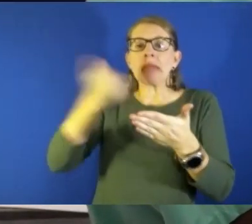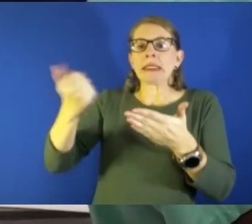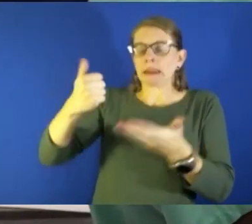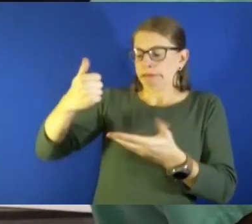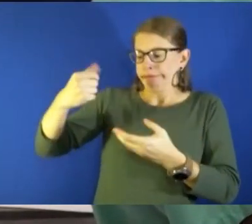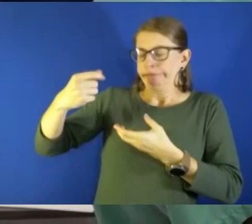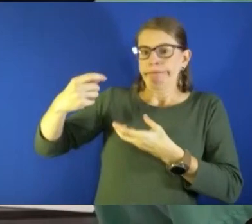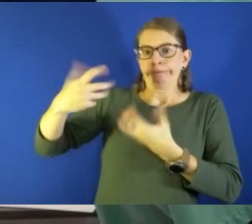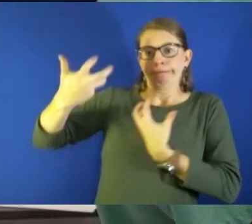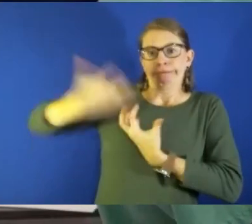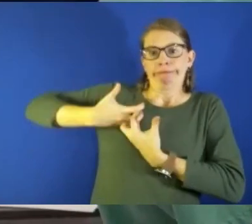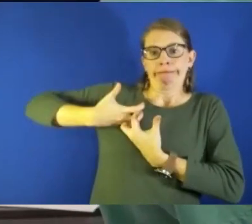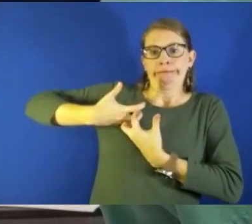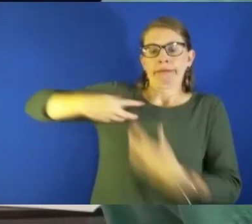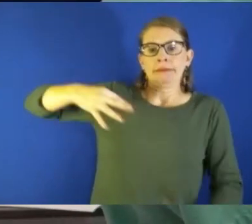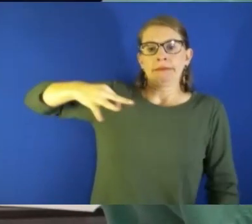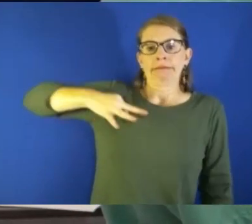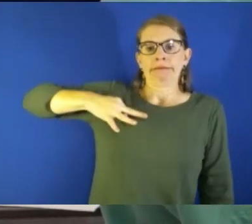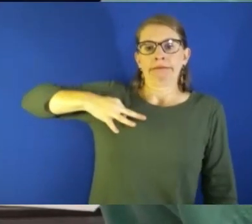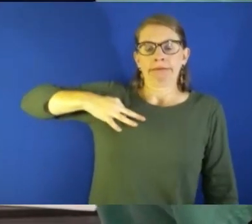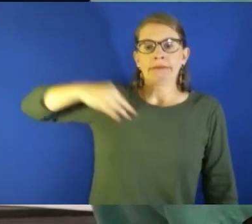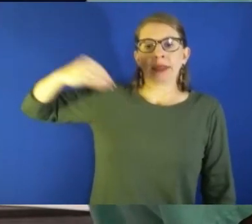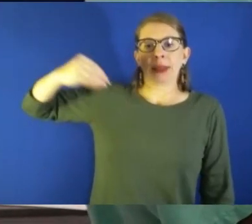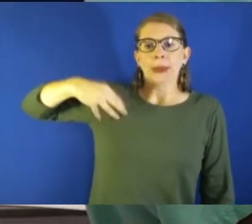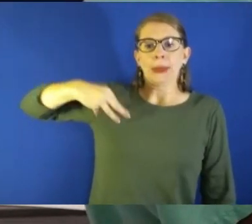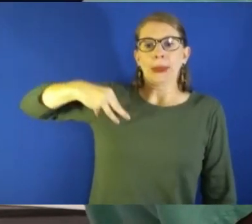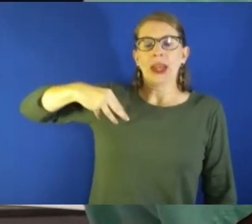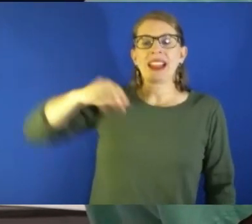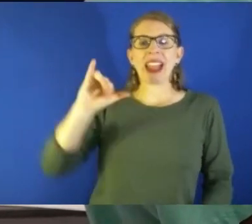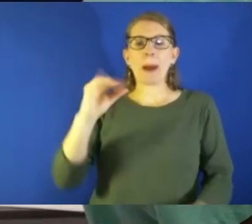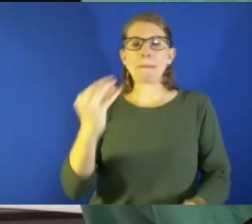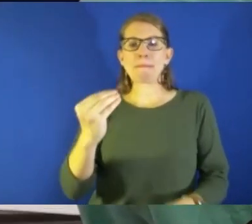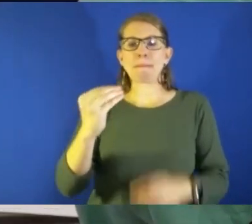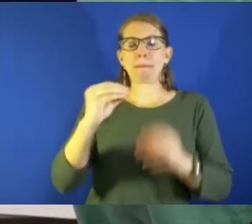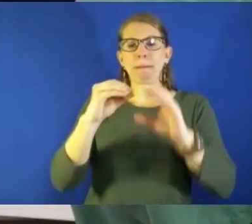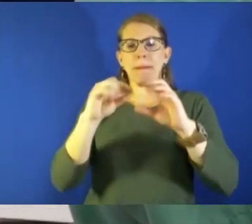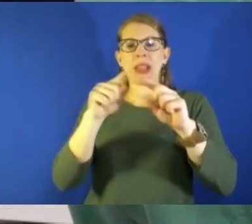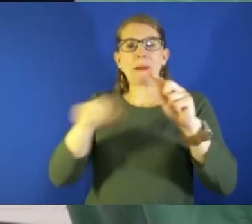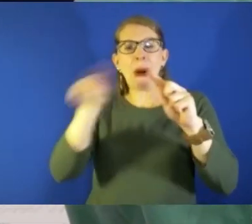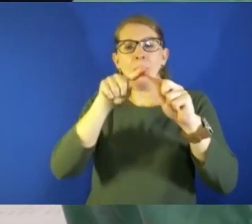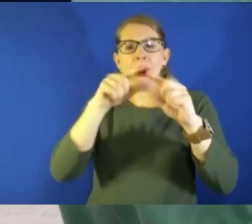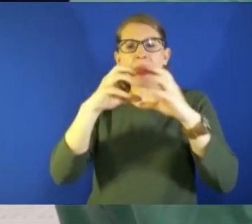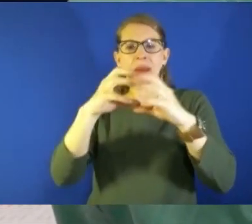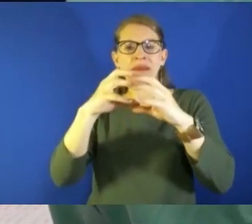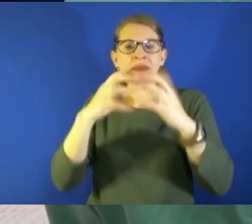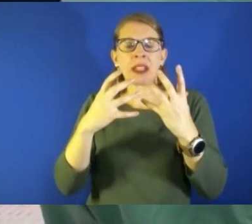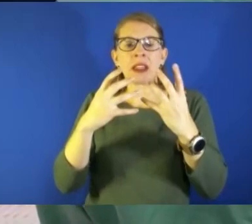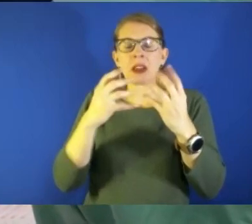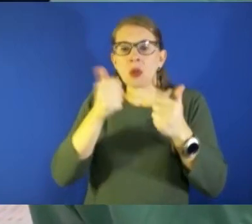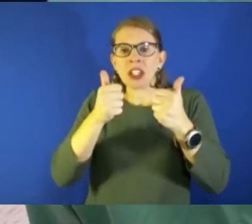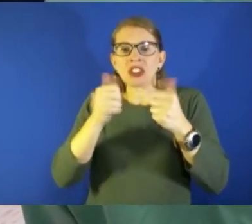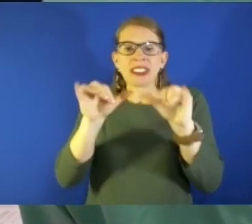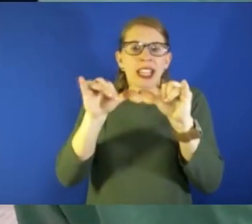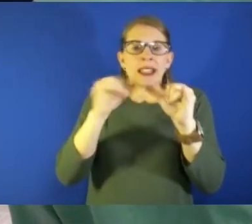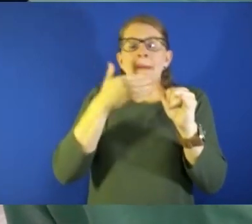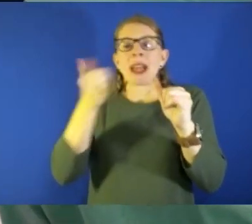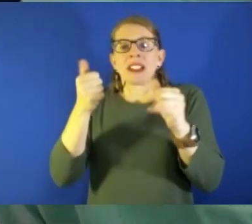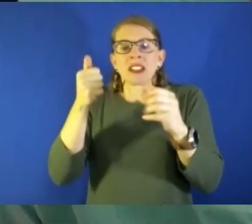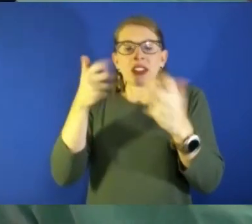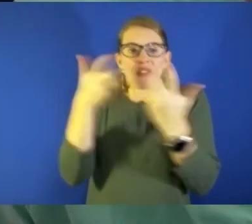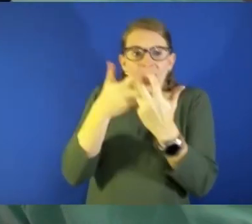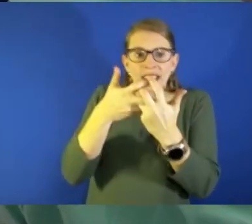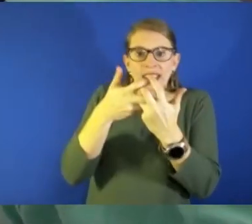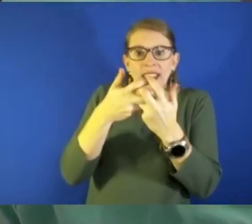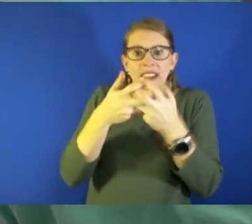which applicator, which this is like a ball on the end of this tip here, figures out which size best fits in the cavity, and then that's